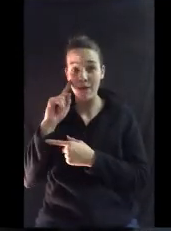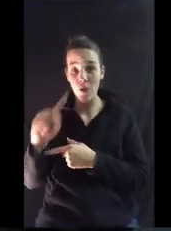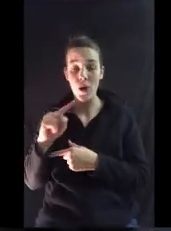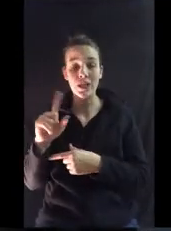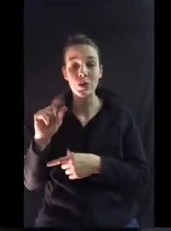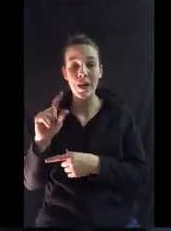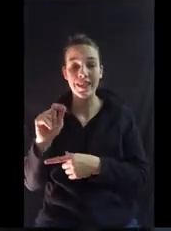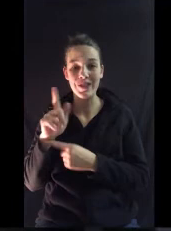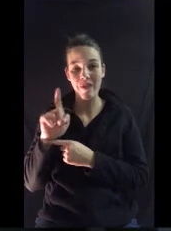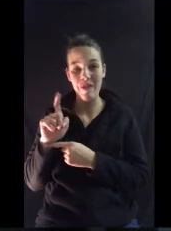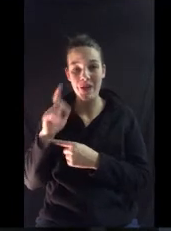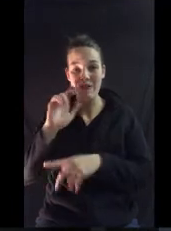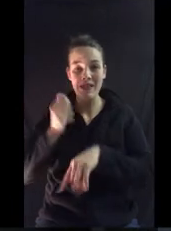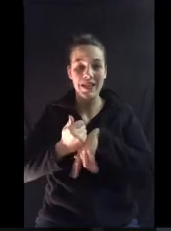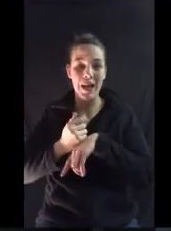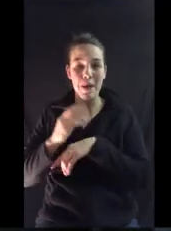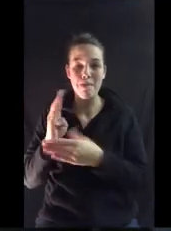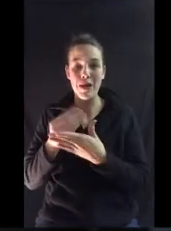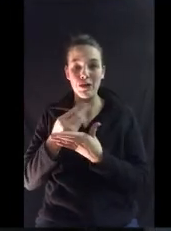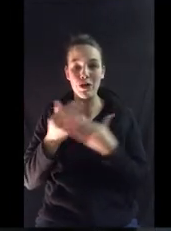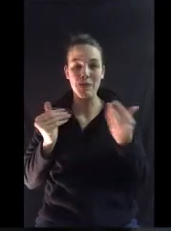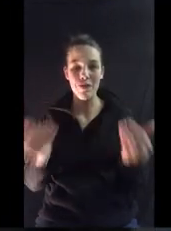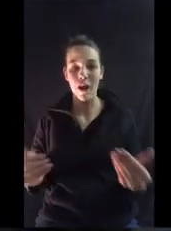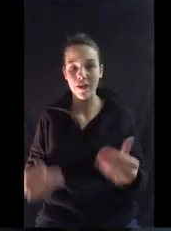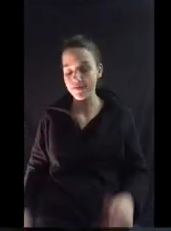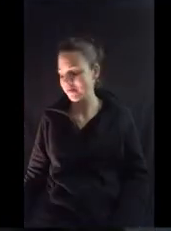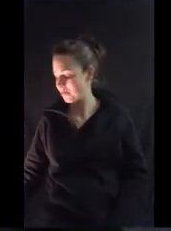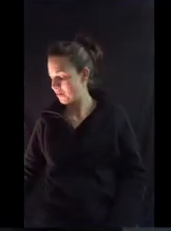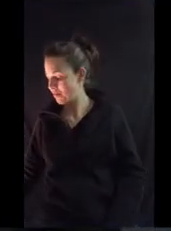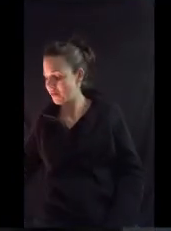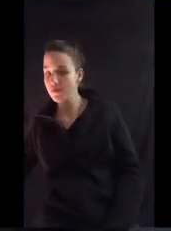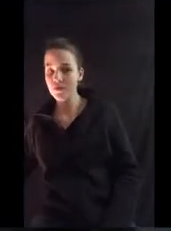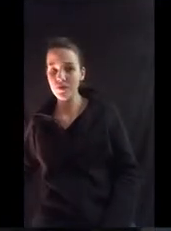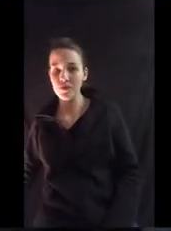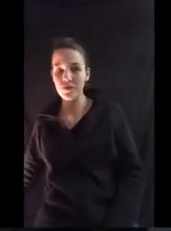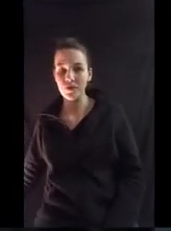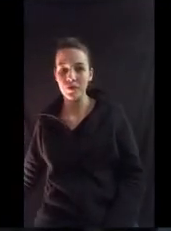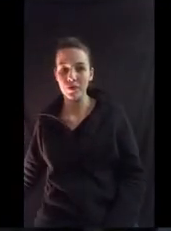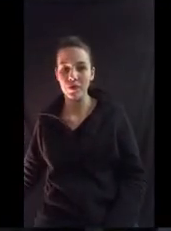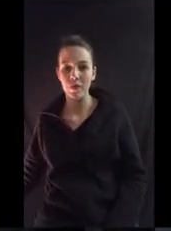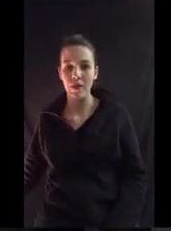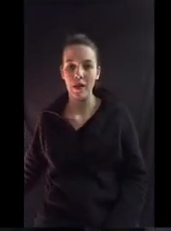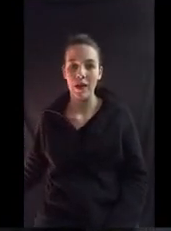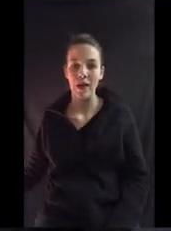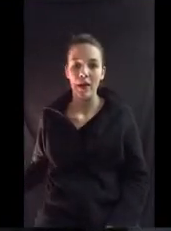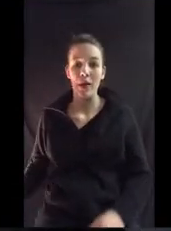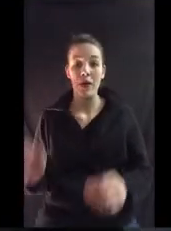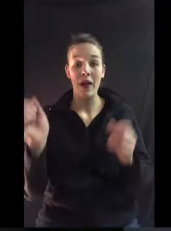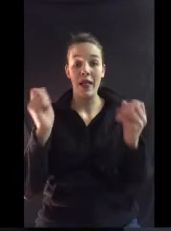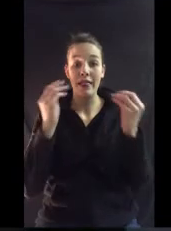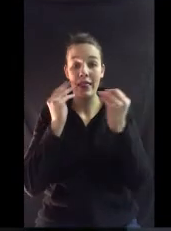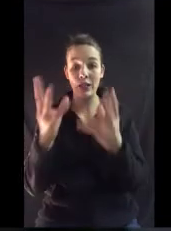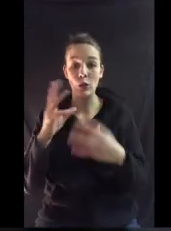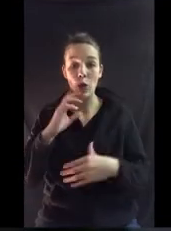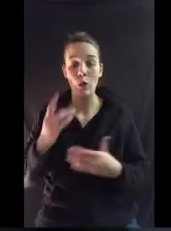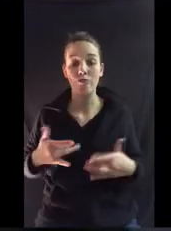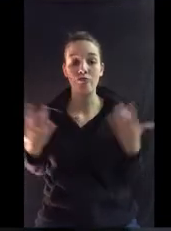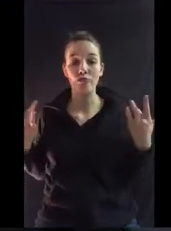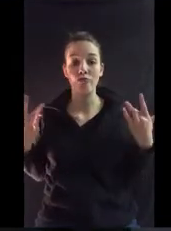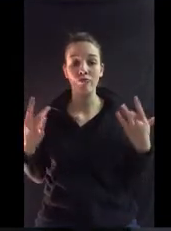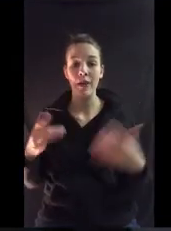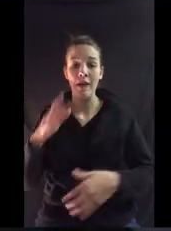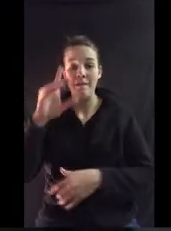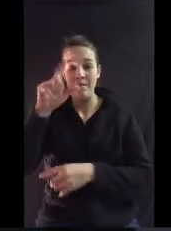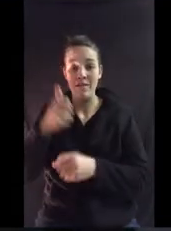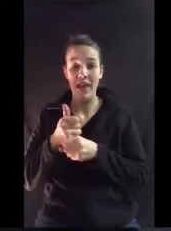the gifts for 2021 so we can set our budget and move forward. We also want to let you know what's going on with our